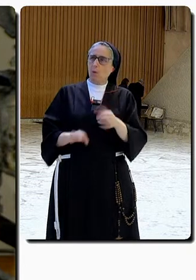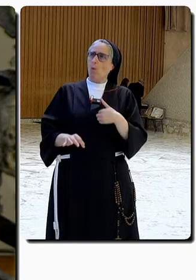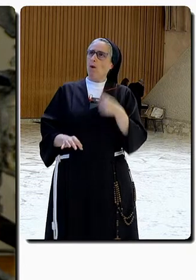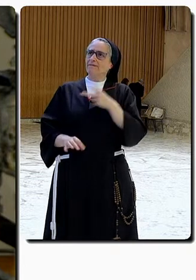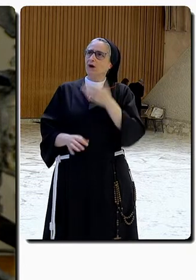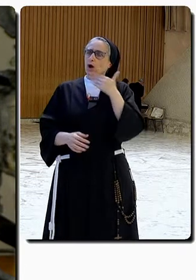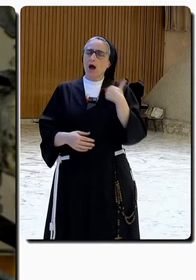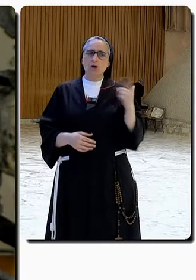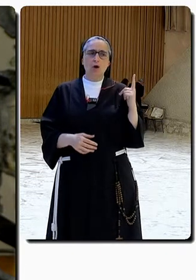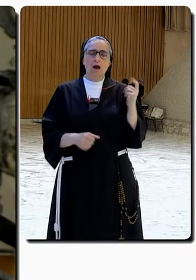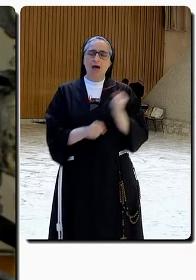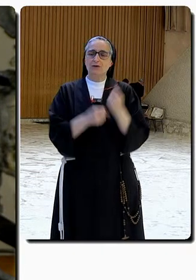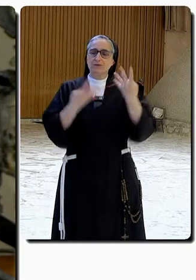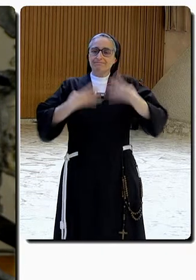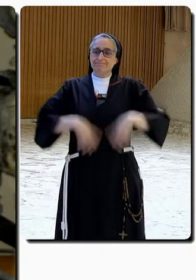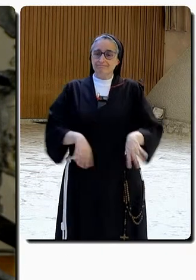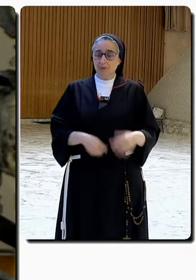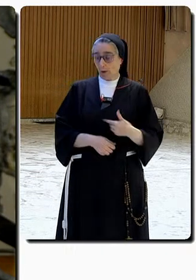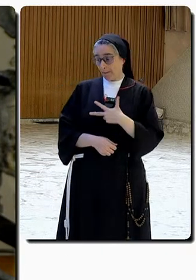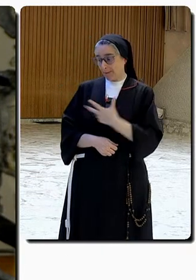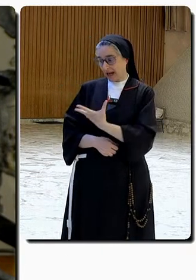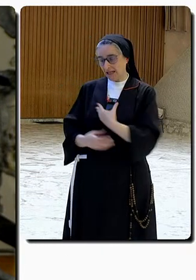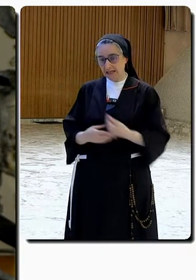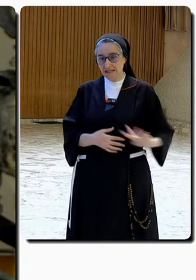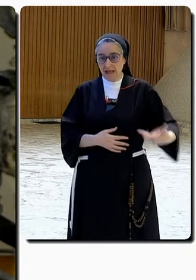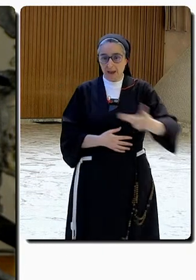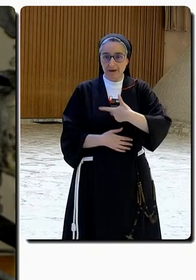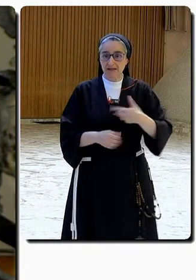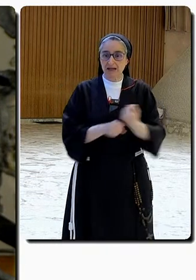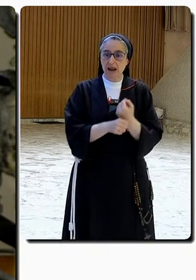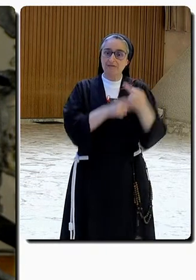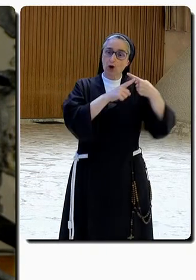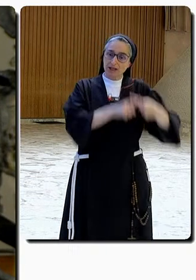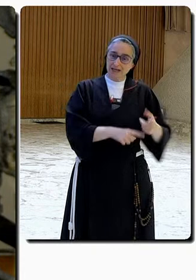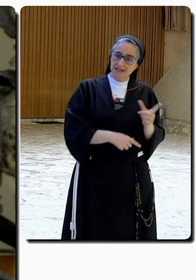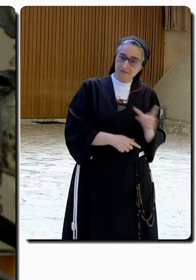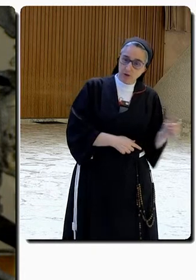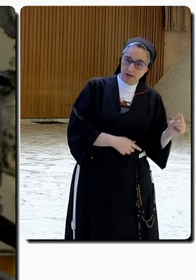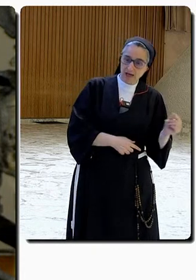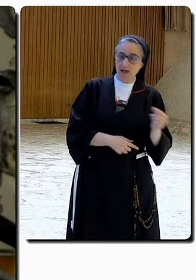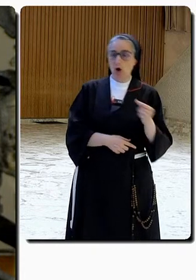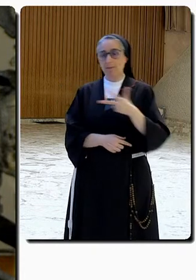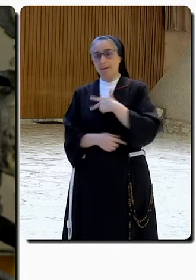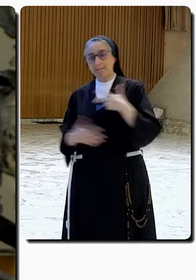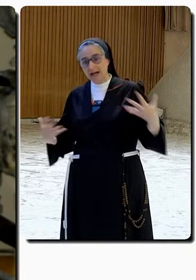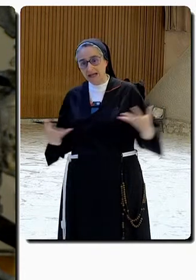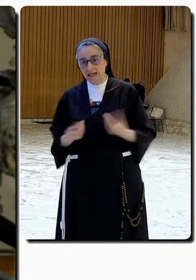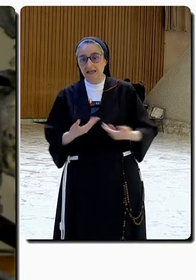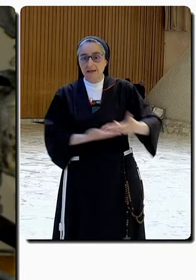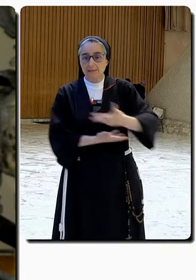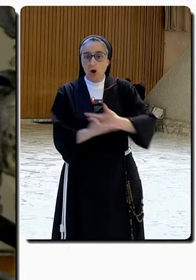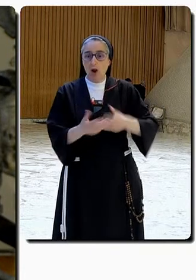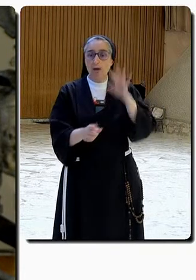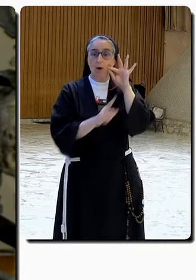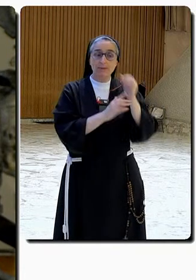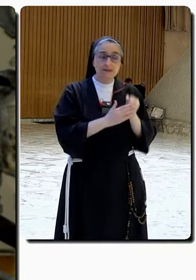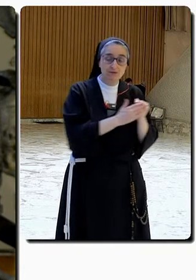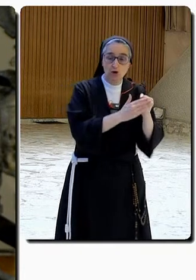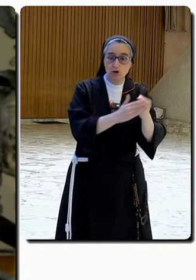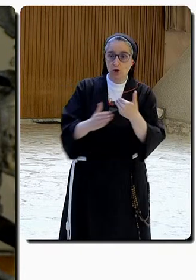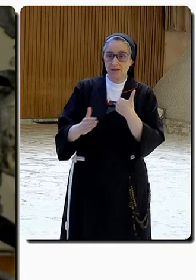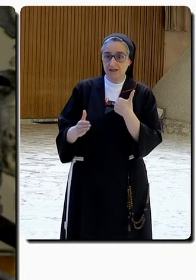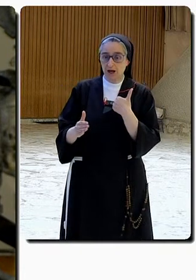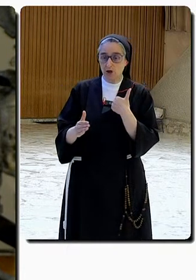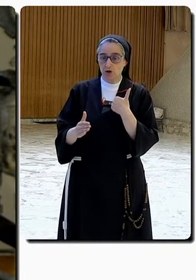about aspects of family life that ordained ministers can grasp only a theological and theoretical